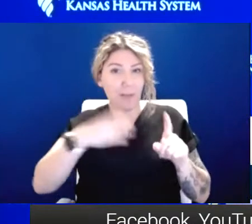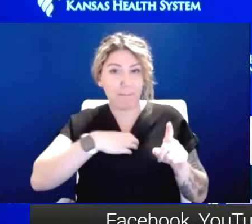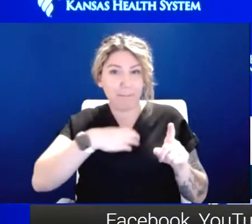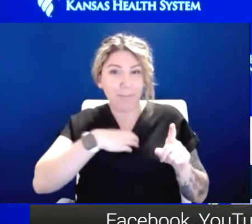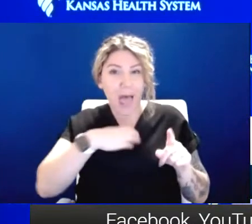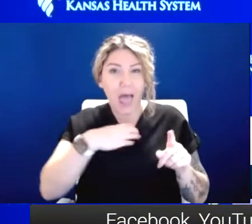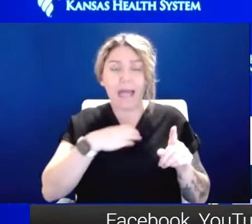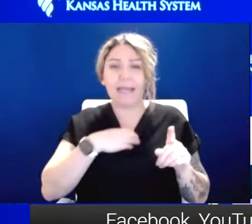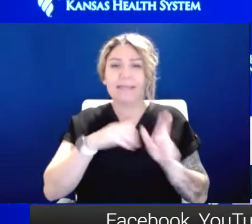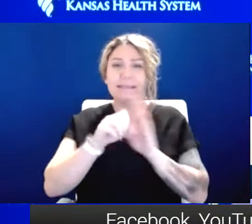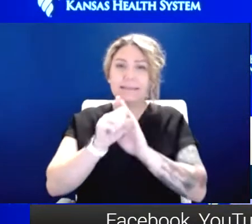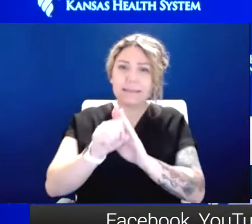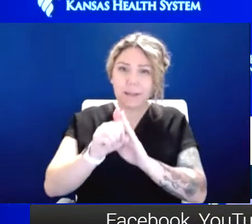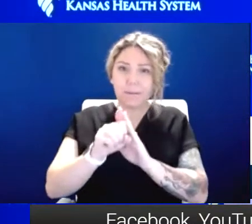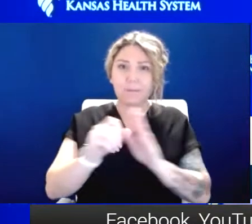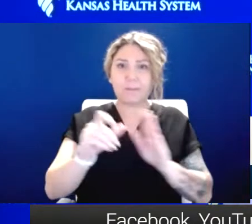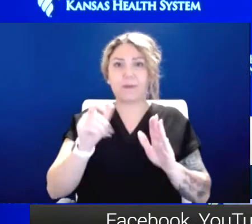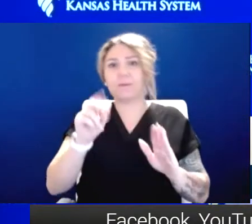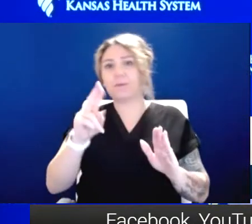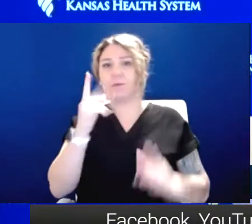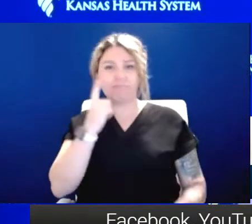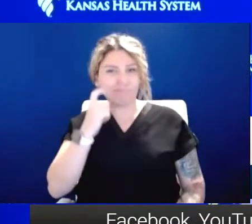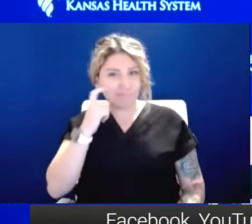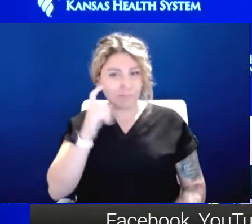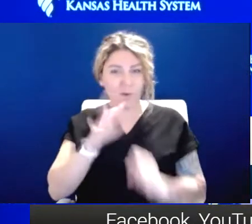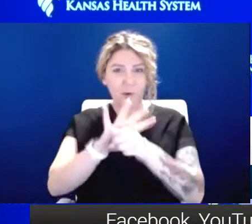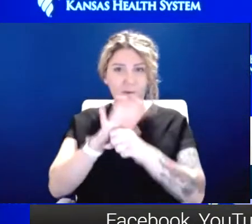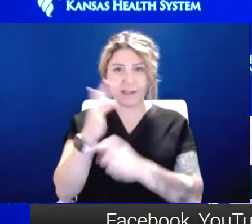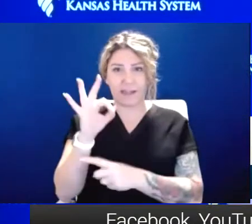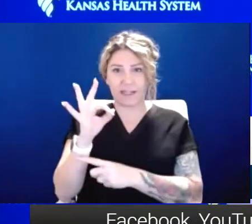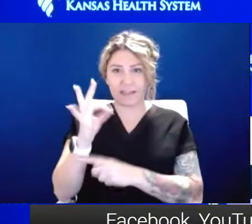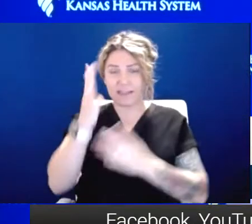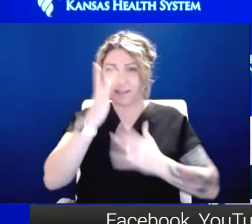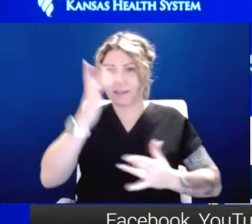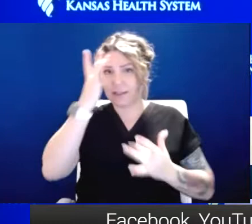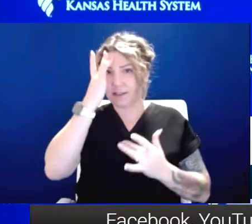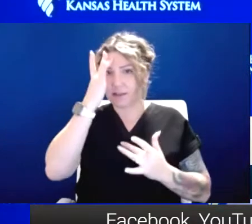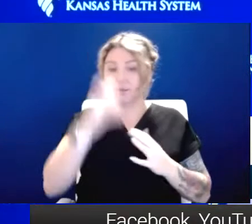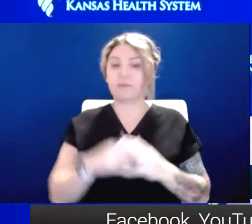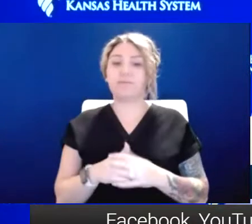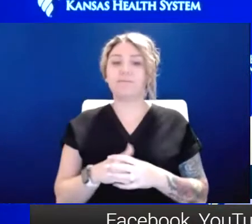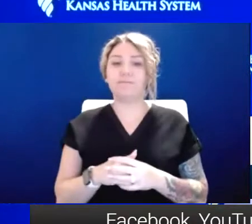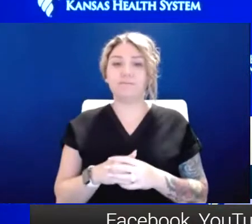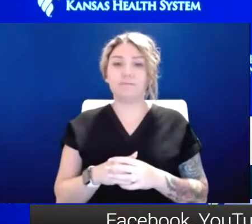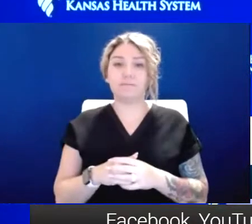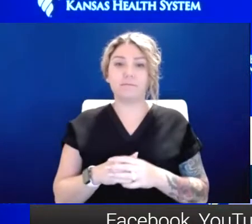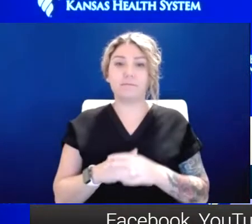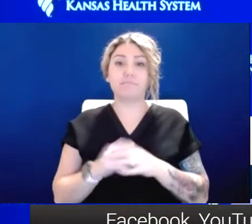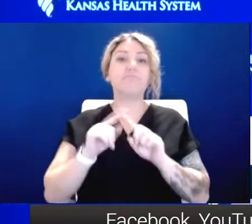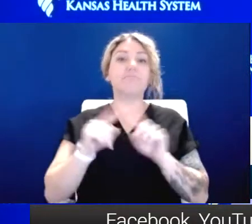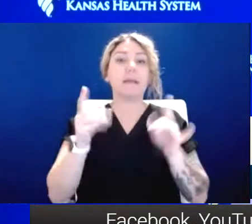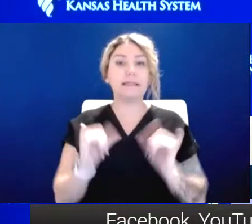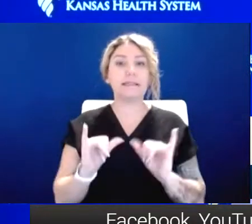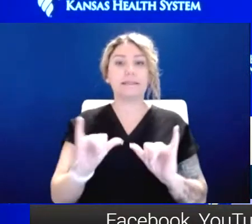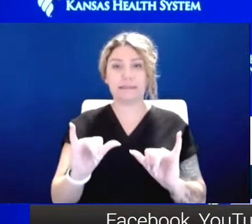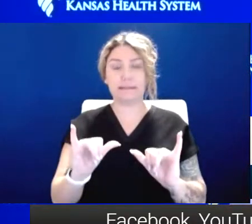suspect COVID-19 disease process, but it still remains, again, in the single digits.